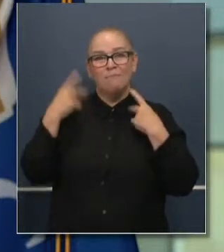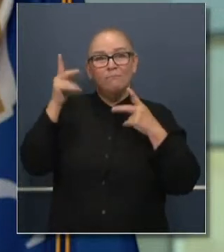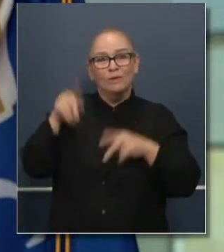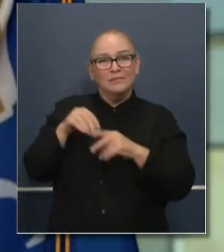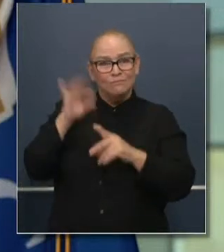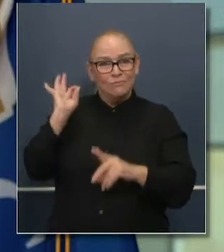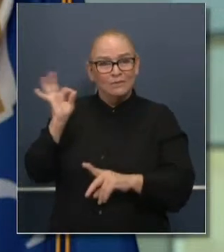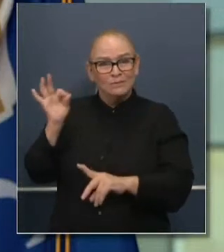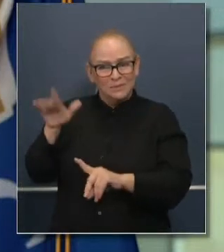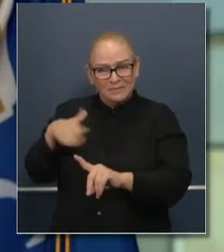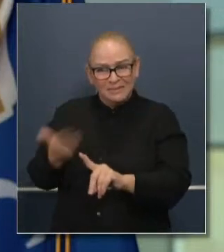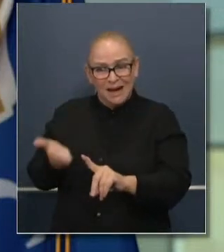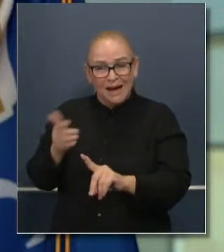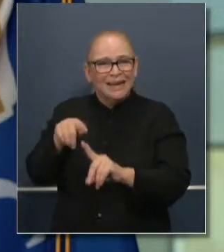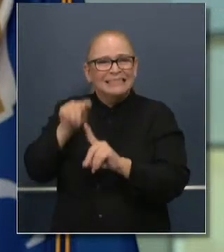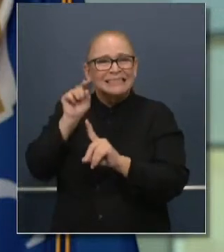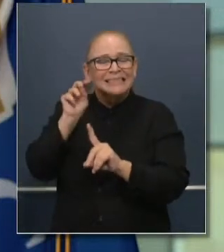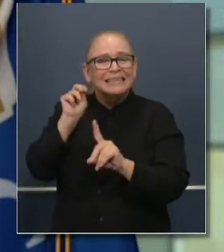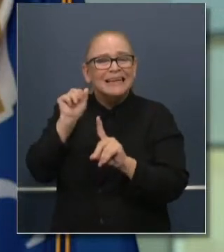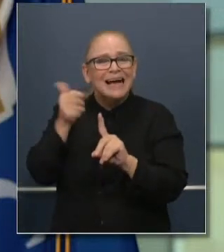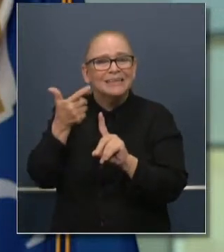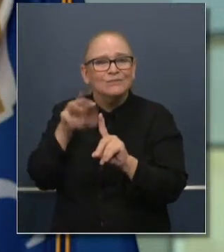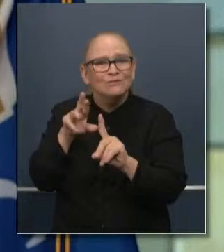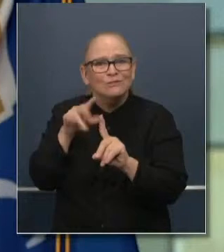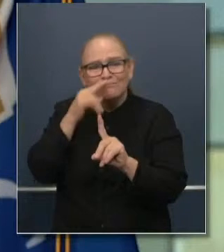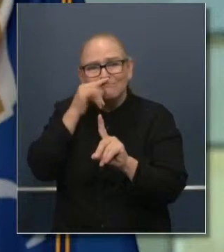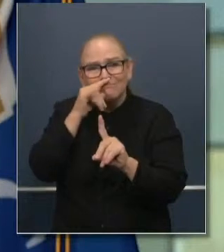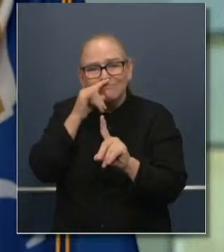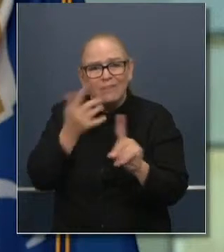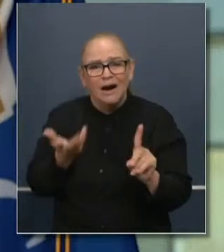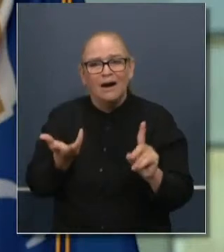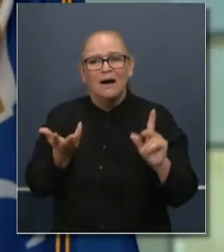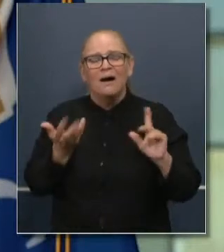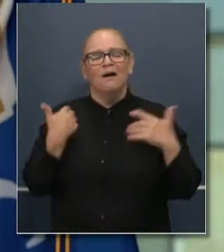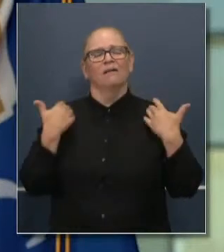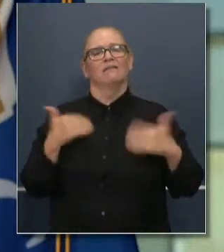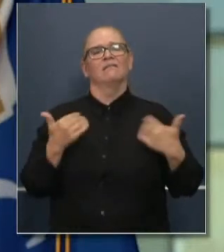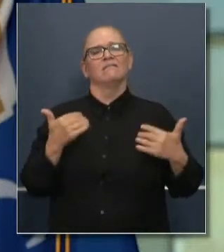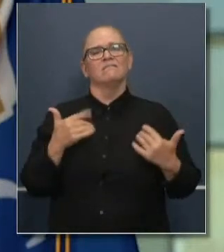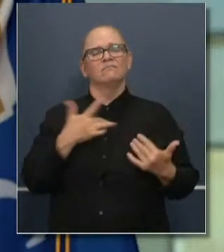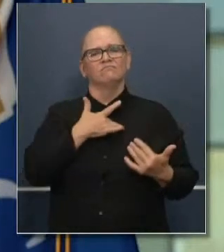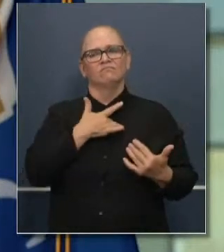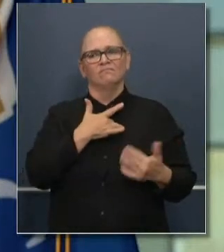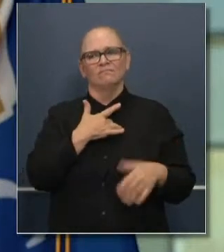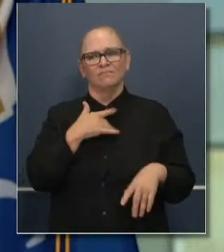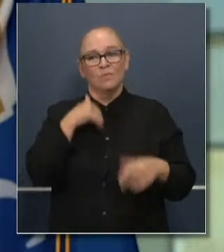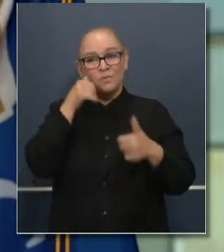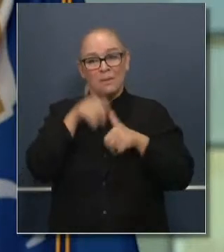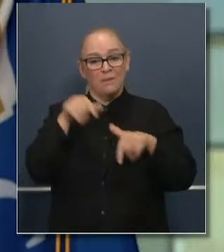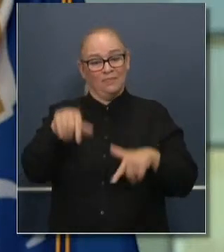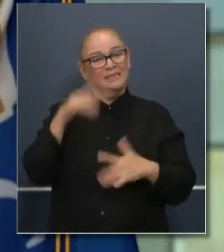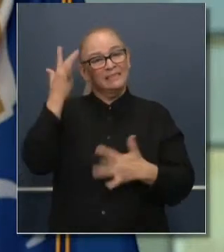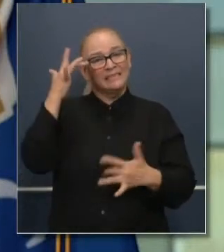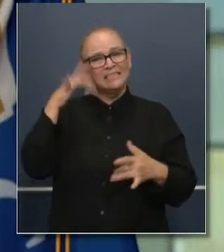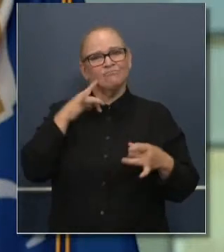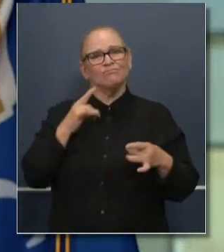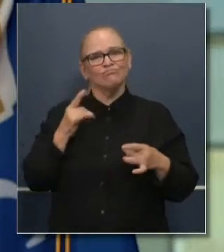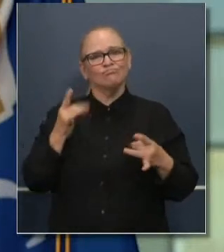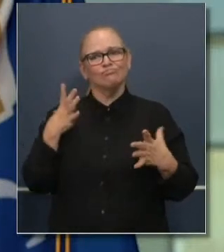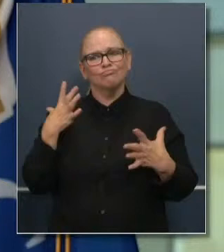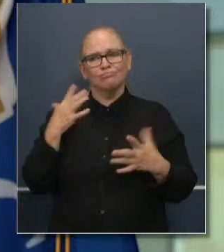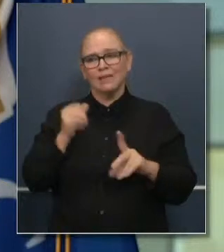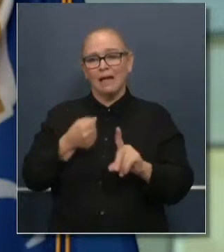a teenager. And this is a sober reminder of how deadly this disease is and how it can impact